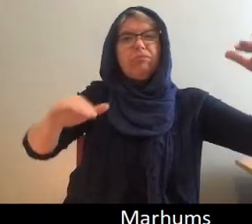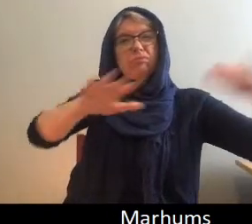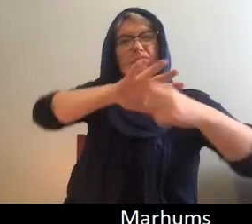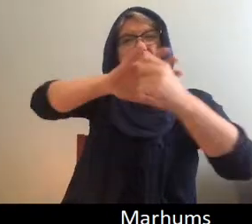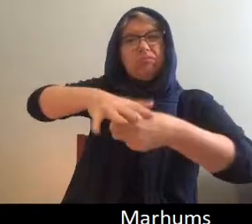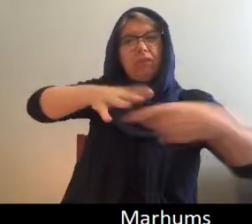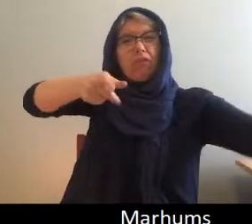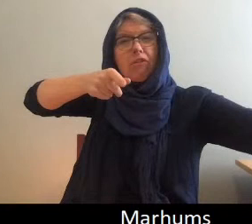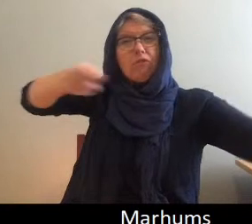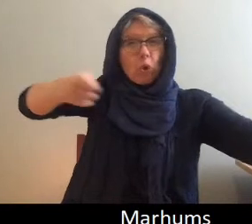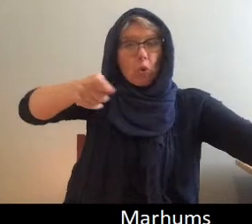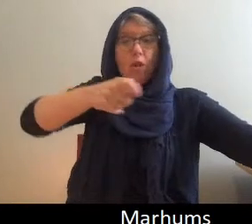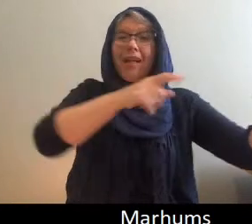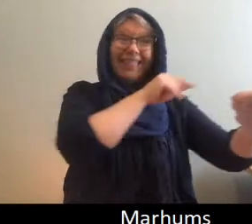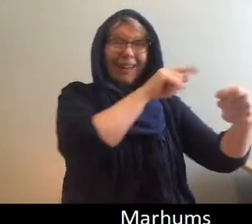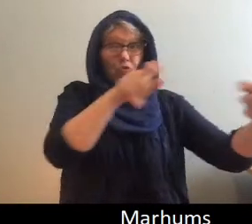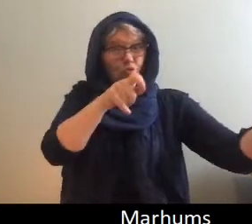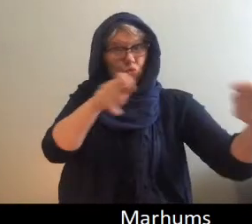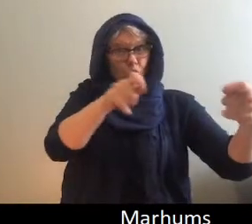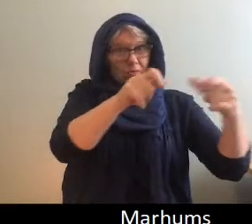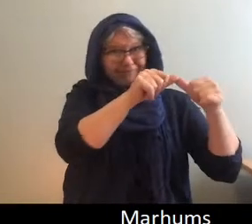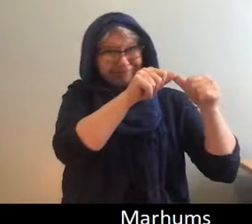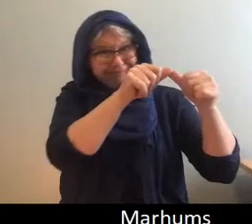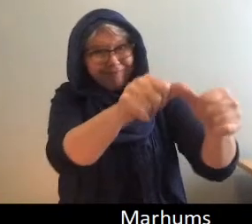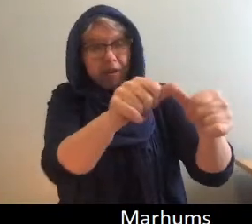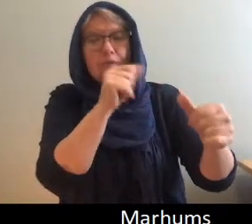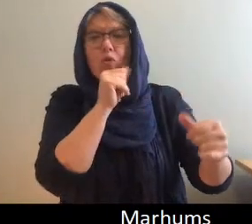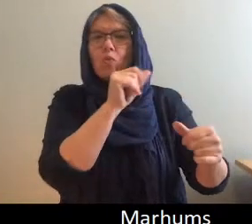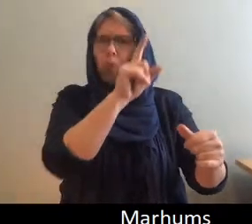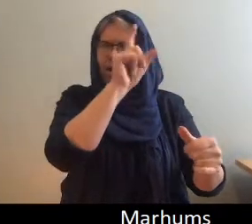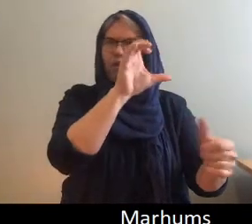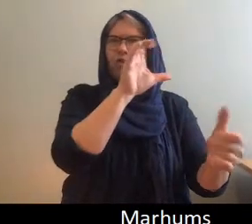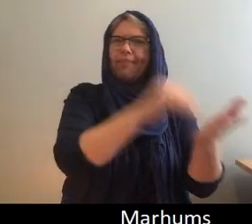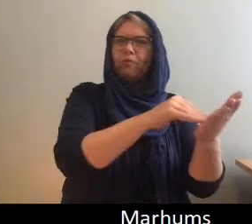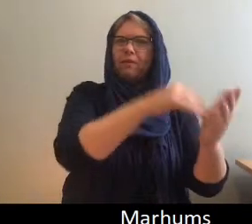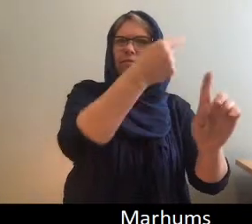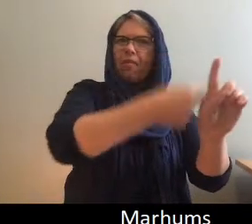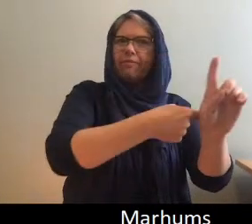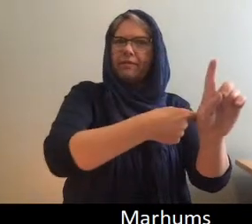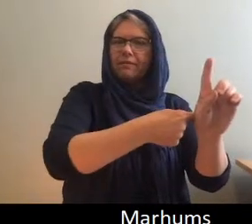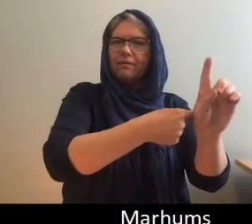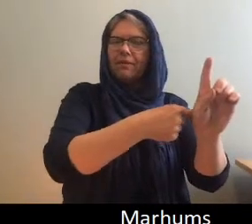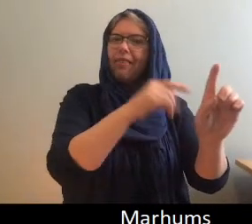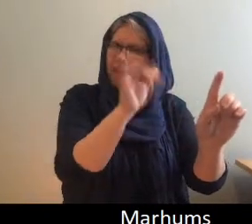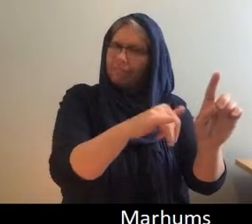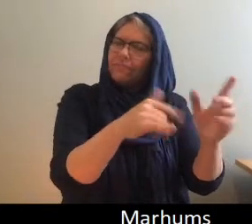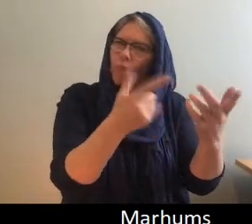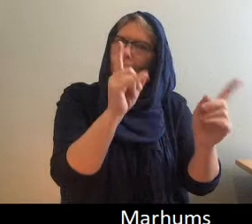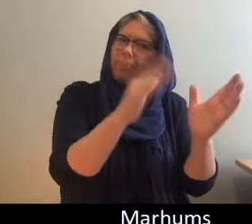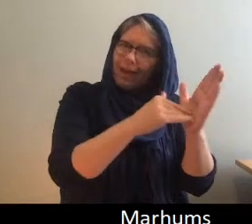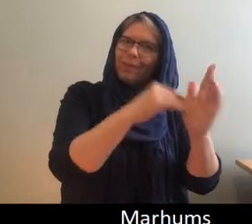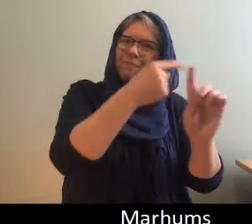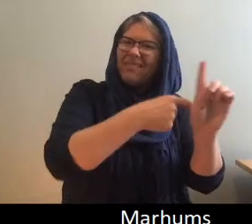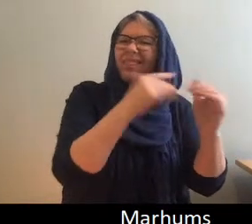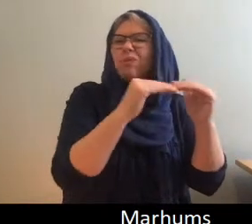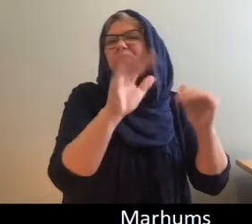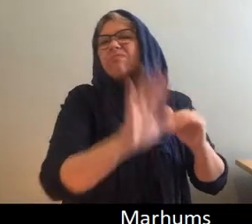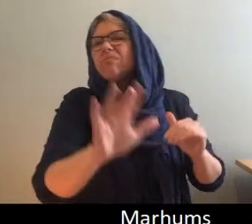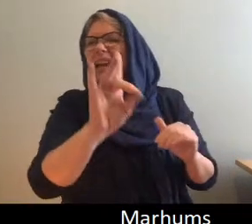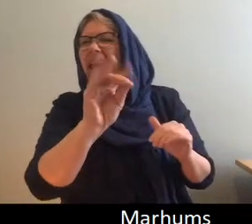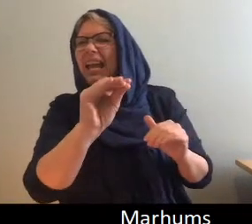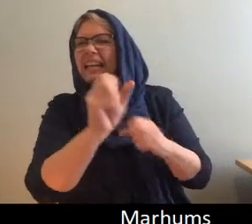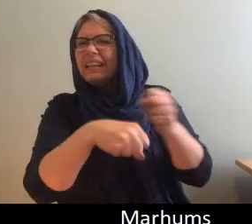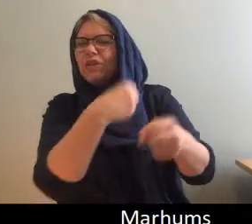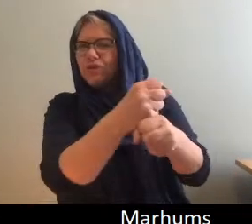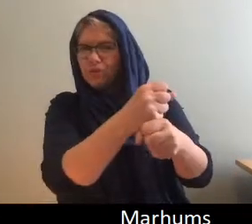of worshipping Allah subhanahu wa ta'ala. Some commentators have also alluded to some individuals who have been worshipping Allah for